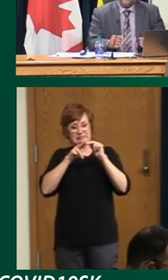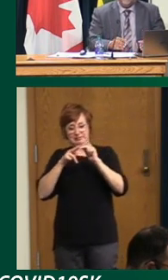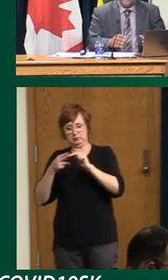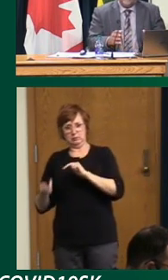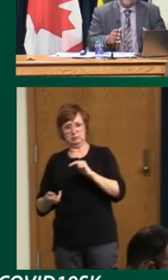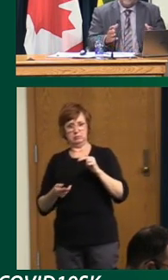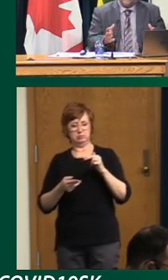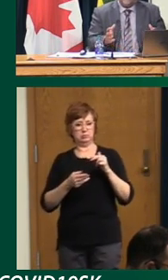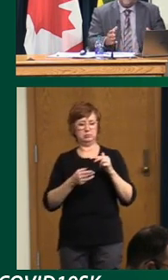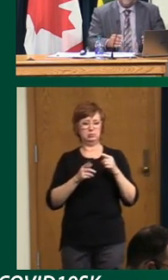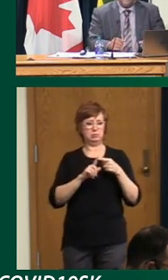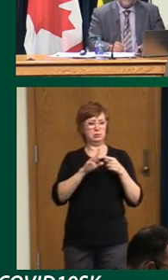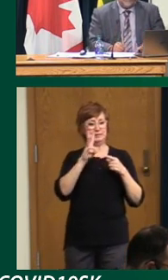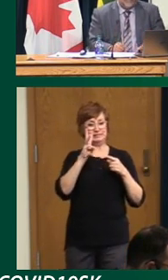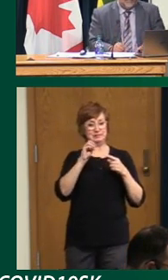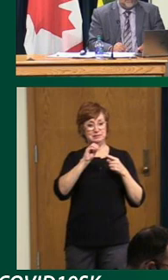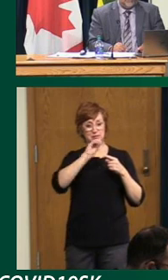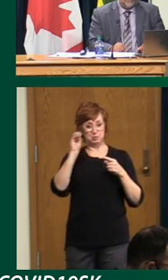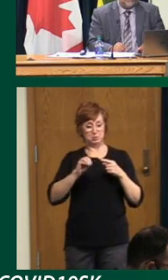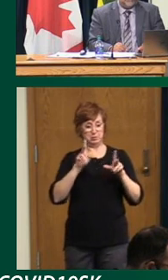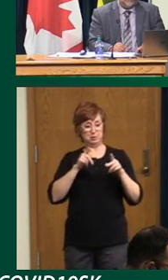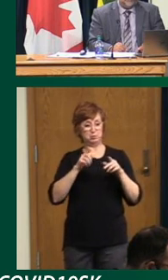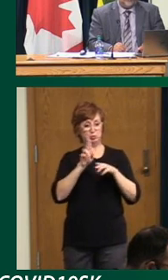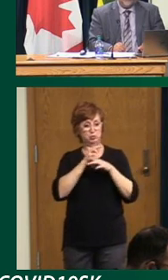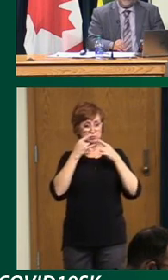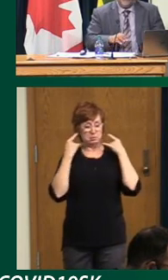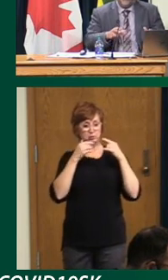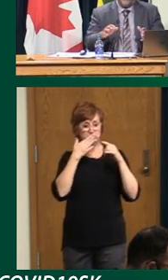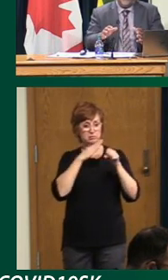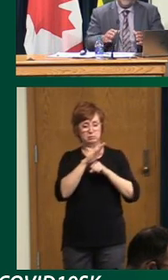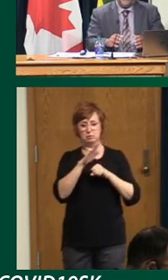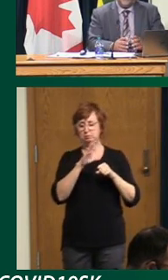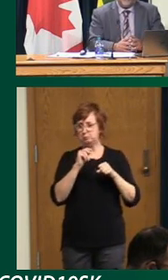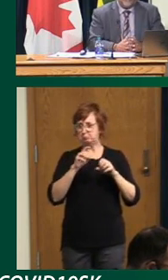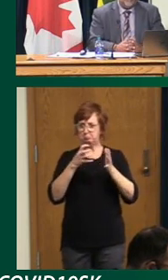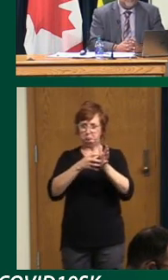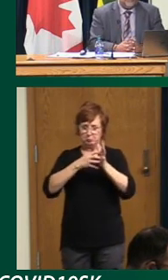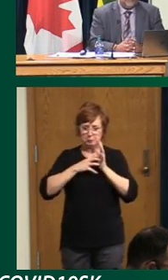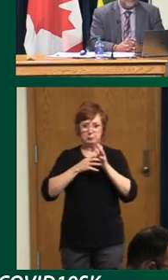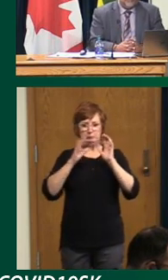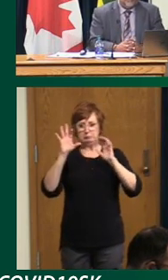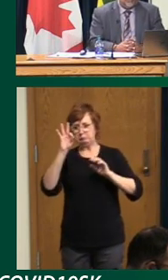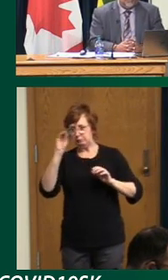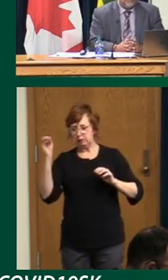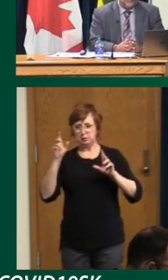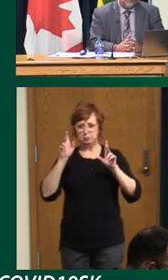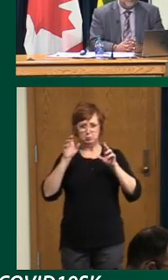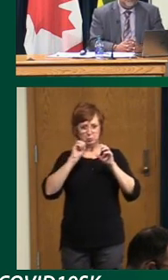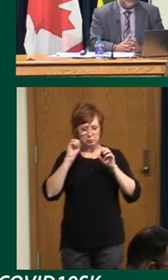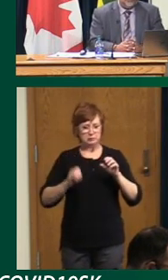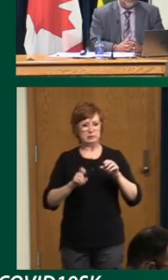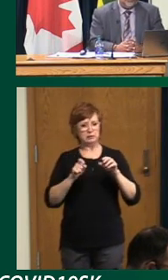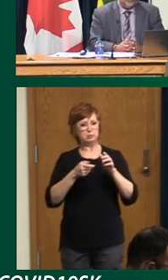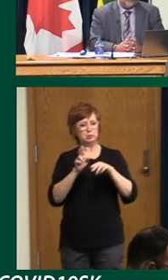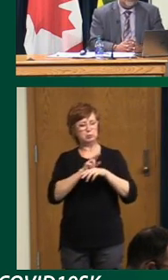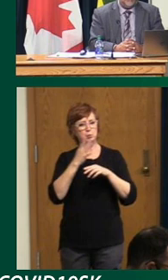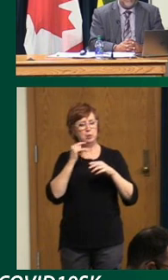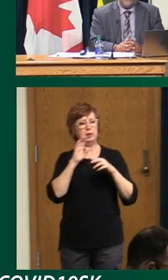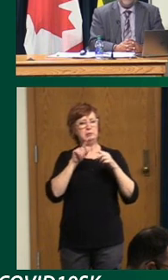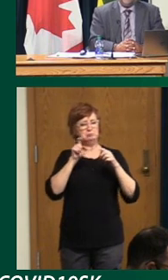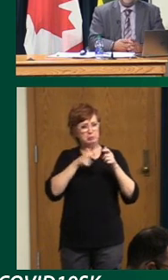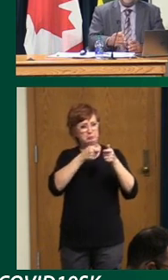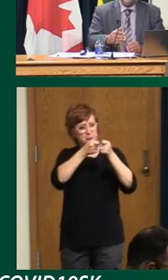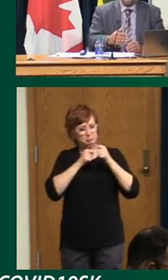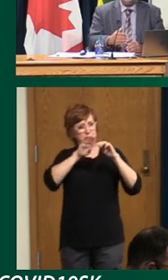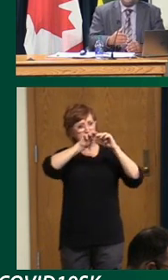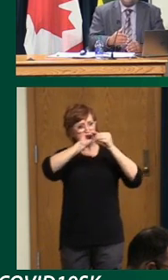mask use and other measures that may be required if we don't see a change in our case numbers. But I think what this shows is